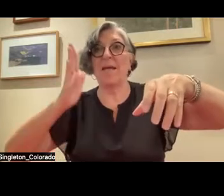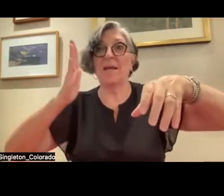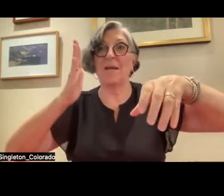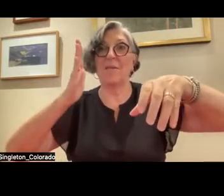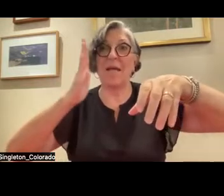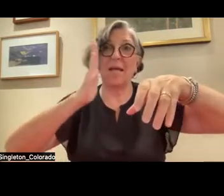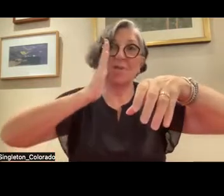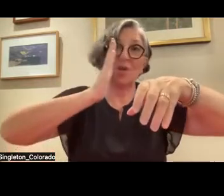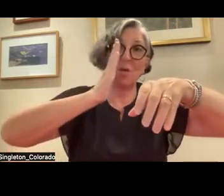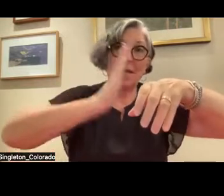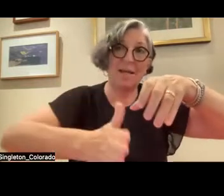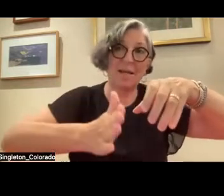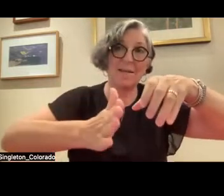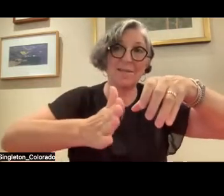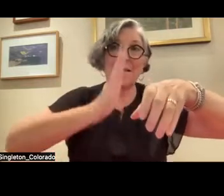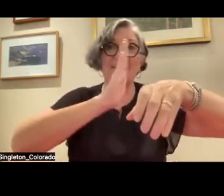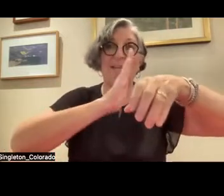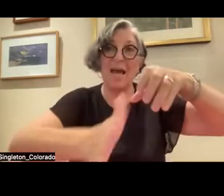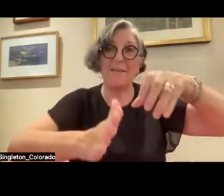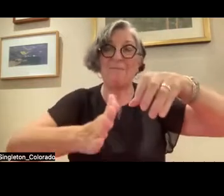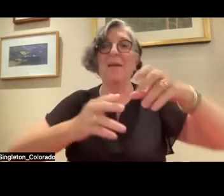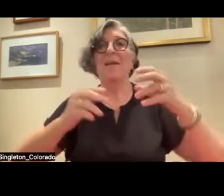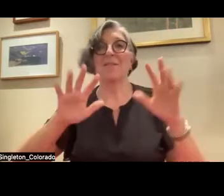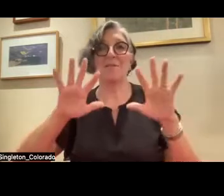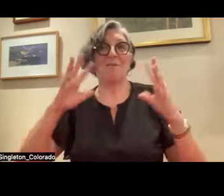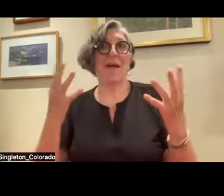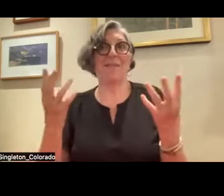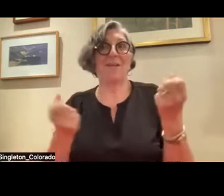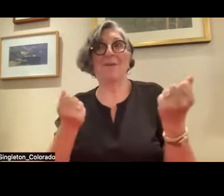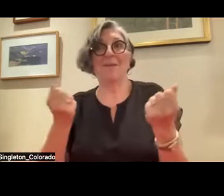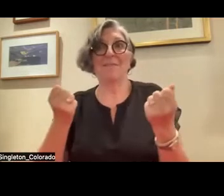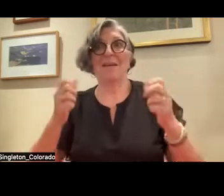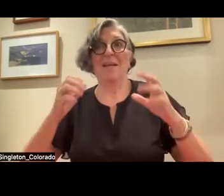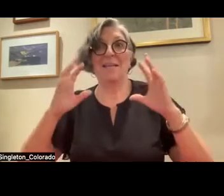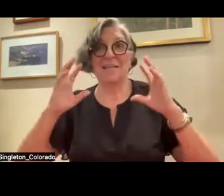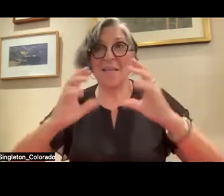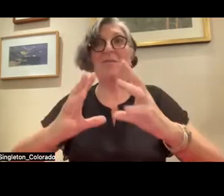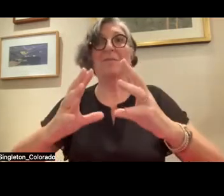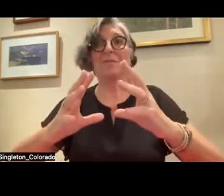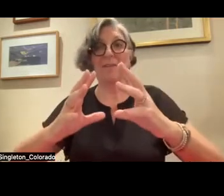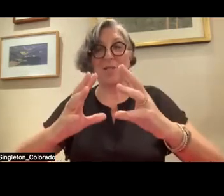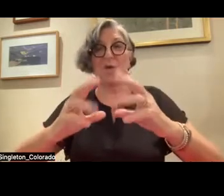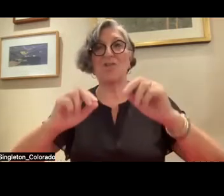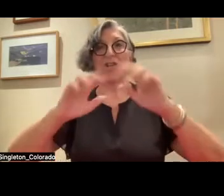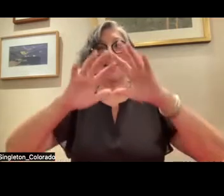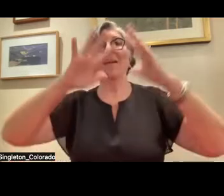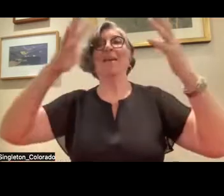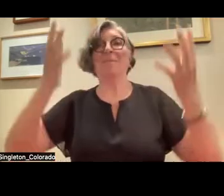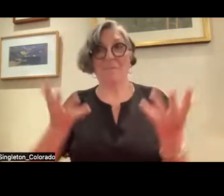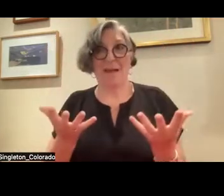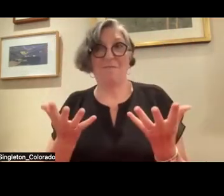of bread and another hand showing a slicing knife. So the fact that you can, in the single